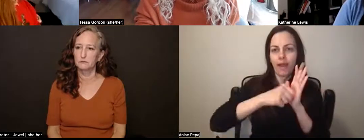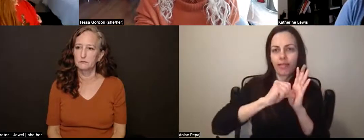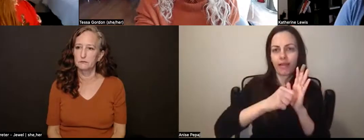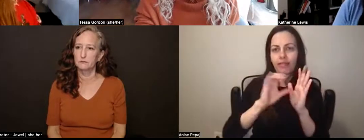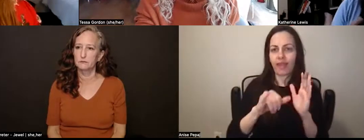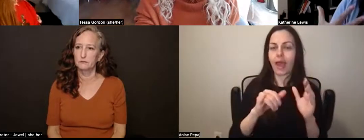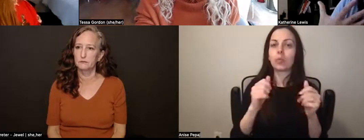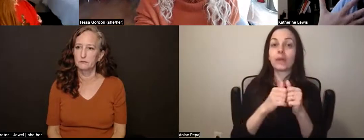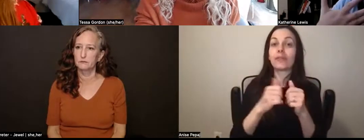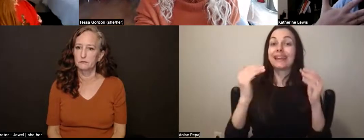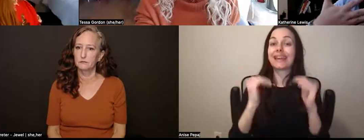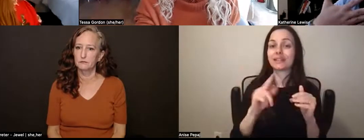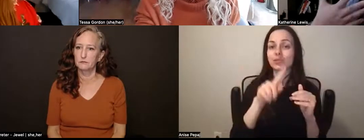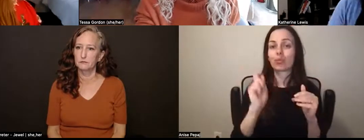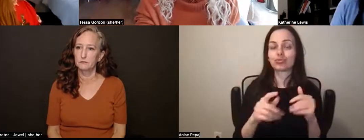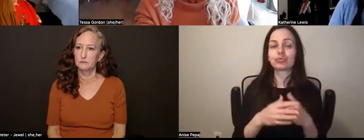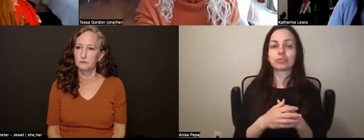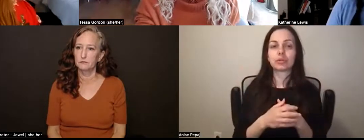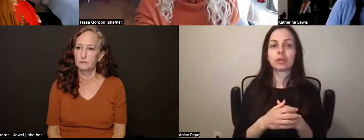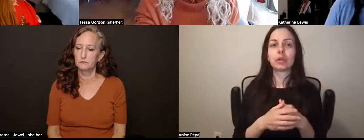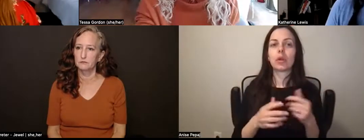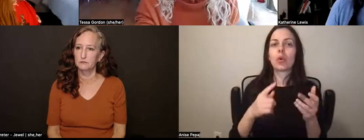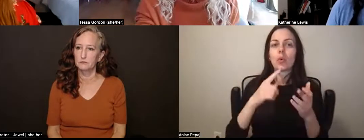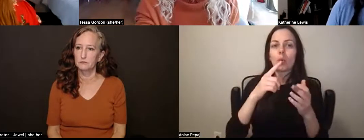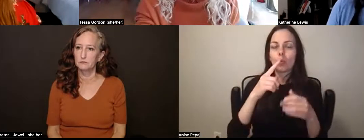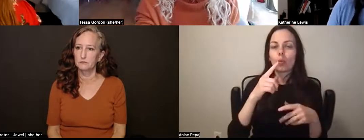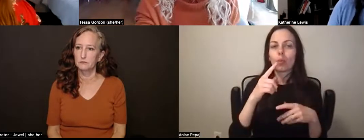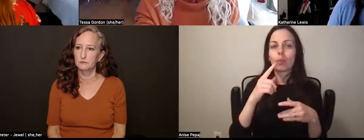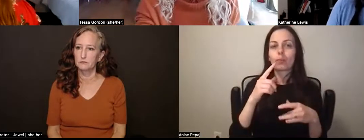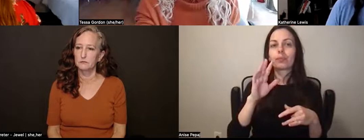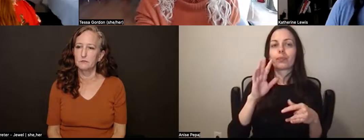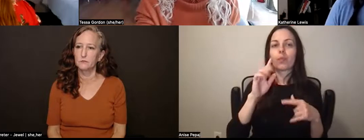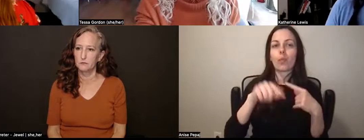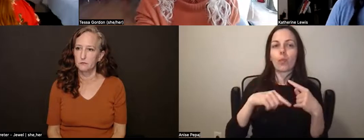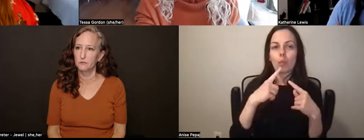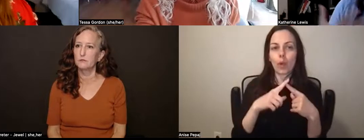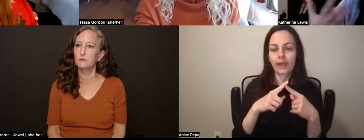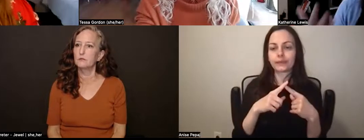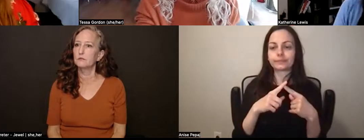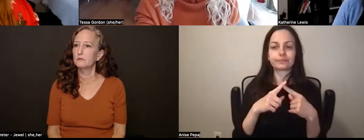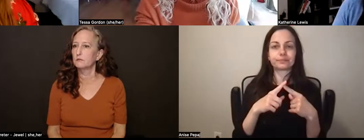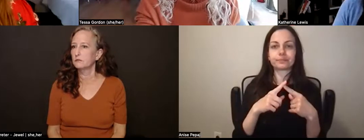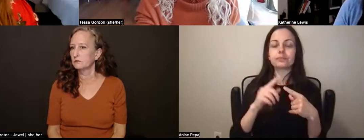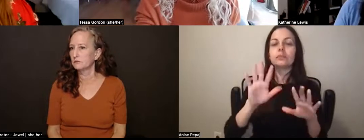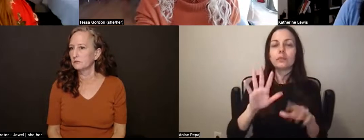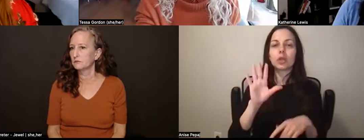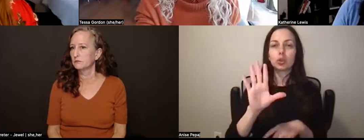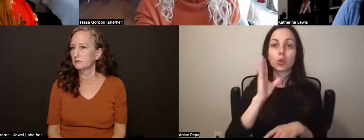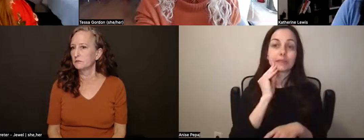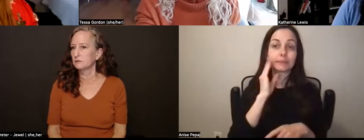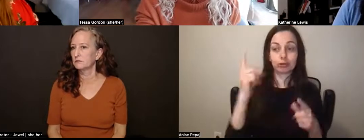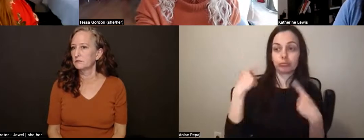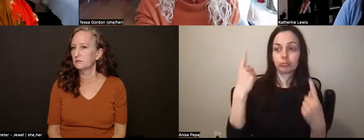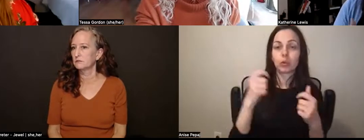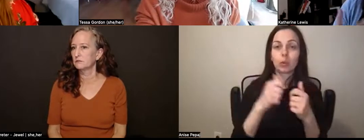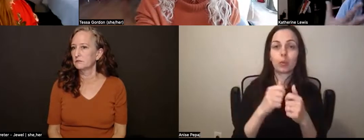with the question of, you know, what was the point in which, you know, what has your experience been with